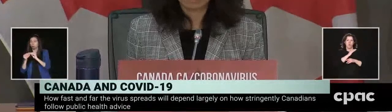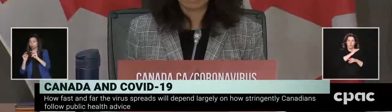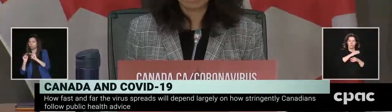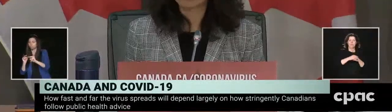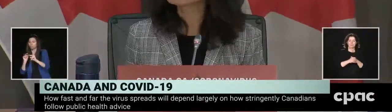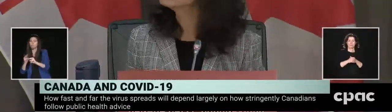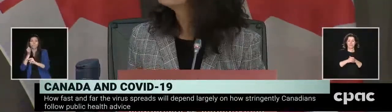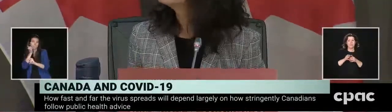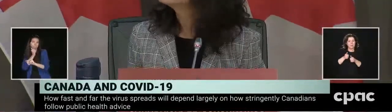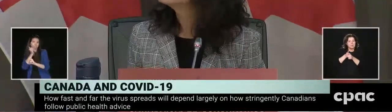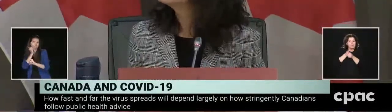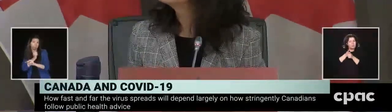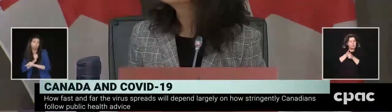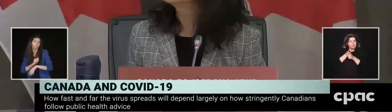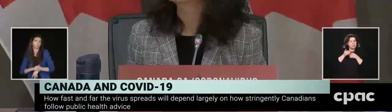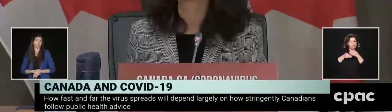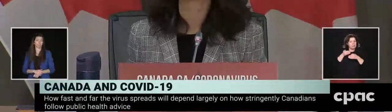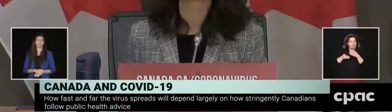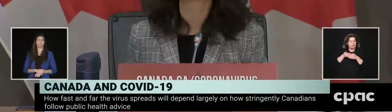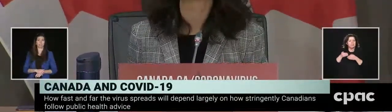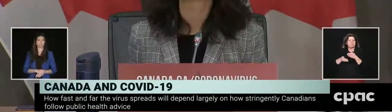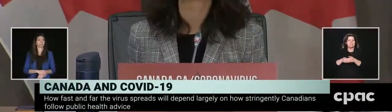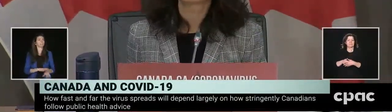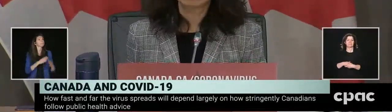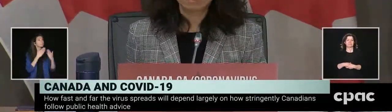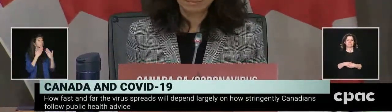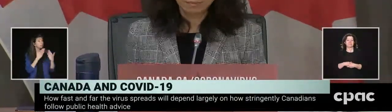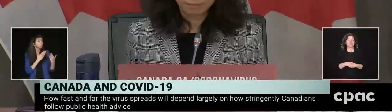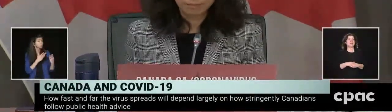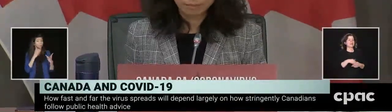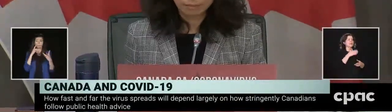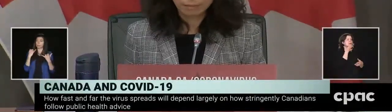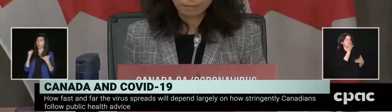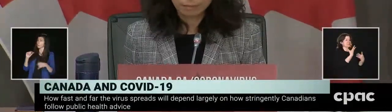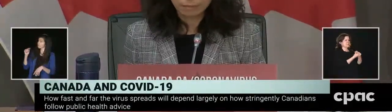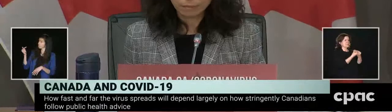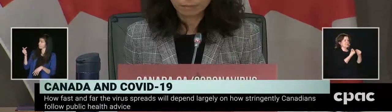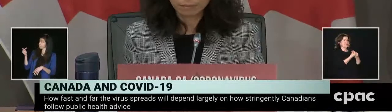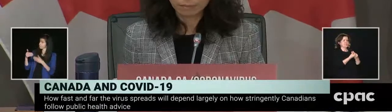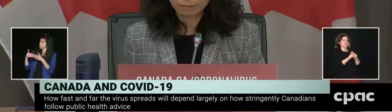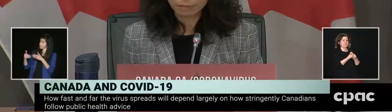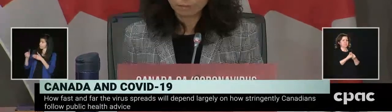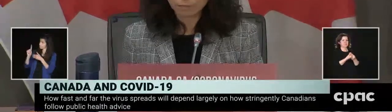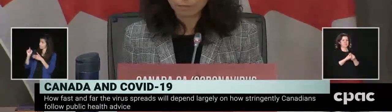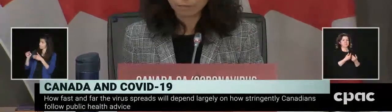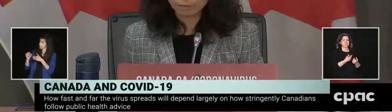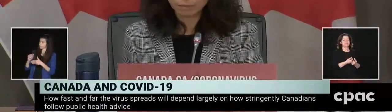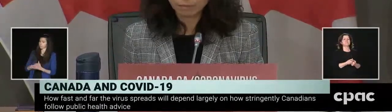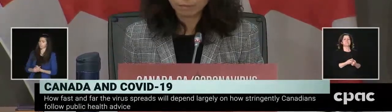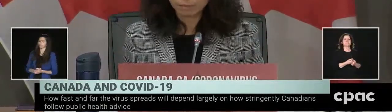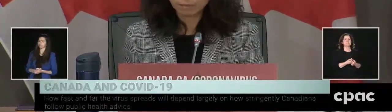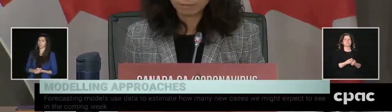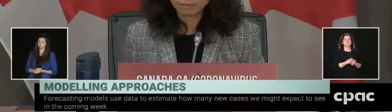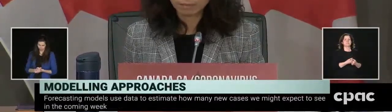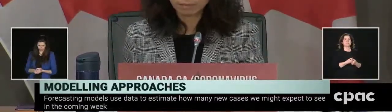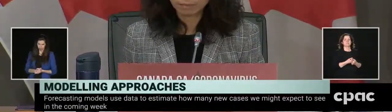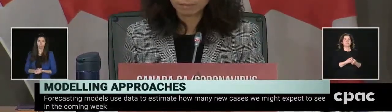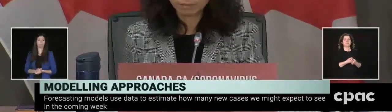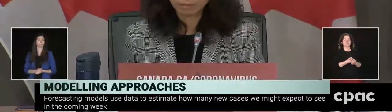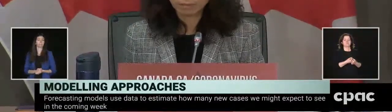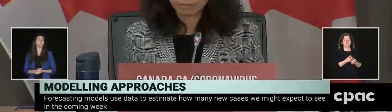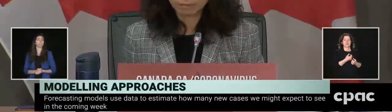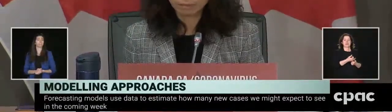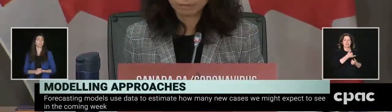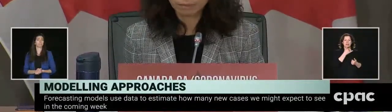Thank you, Doctor. Let's go back on the phone. Operator, please. Thank you. Merci. La prochaine question, Lina